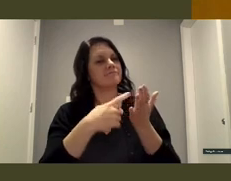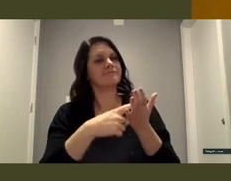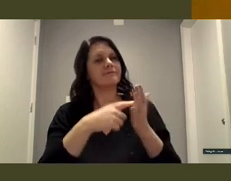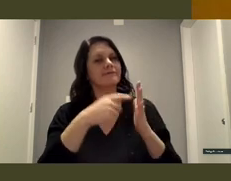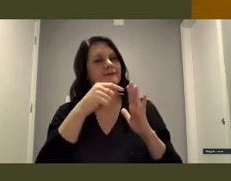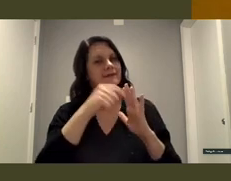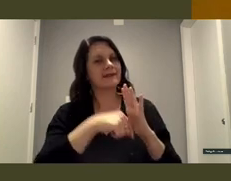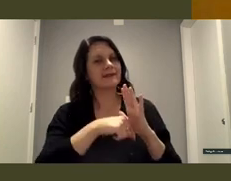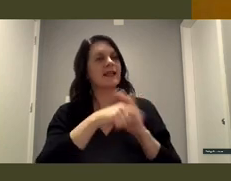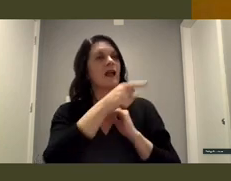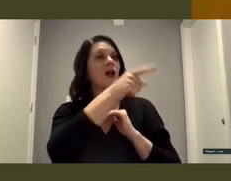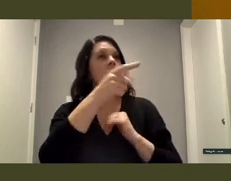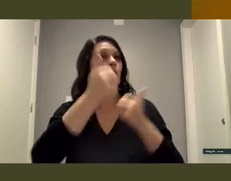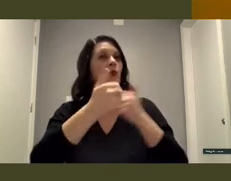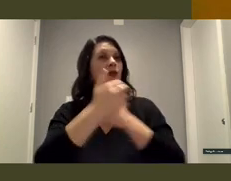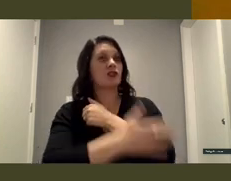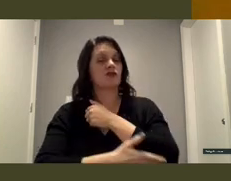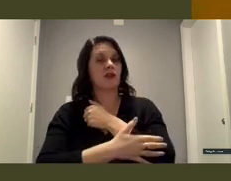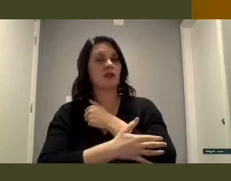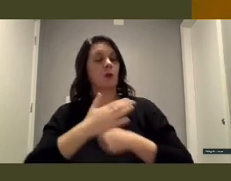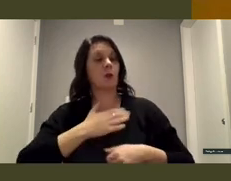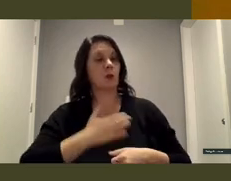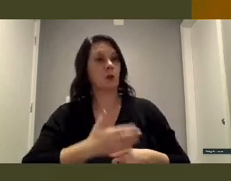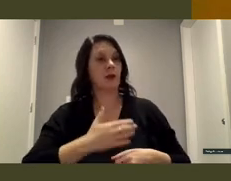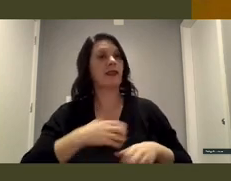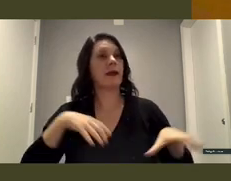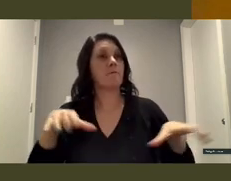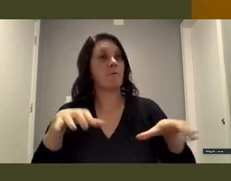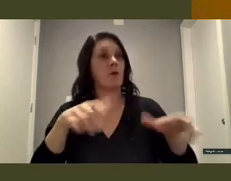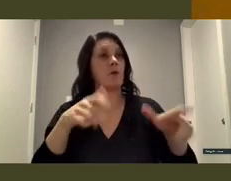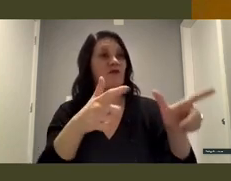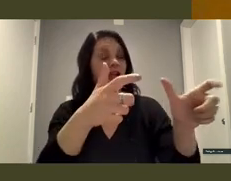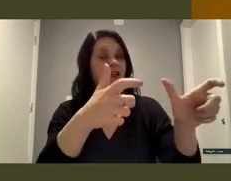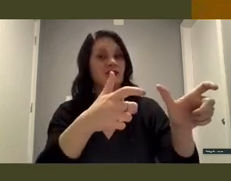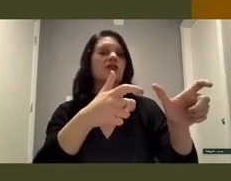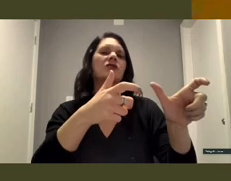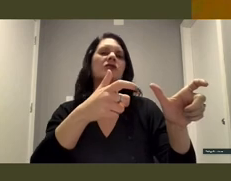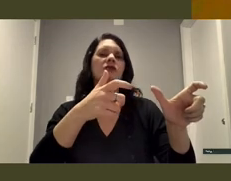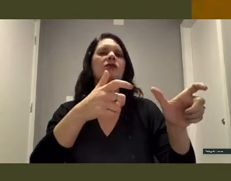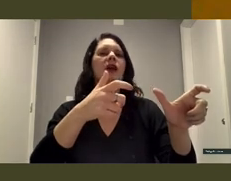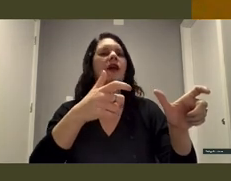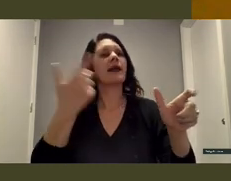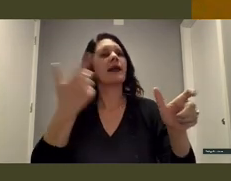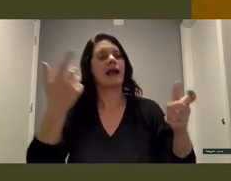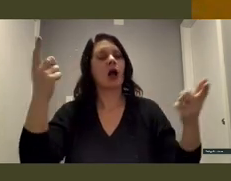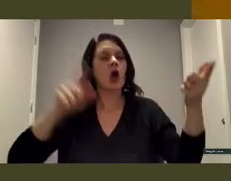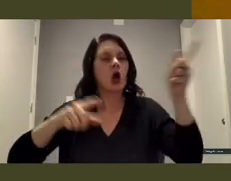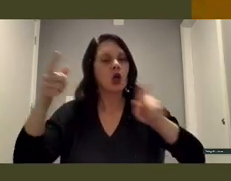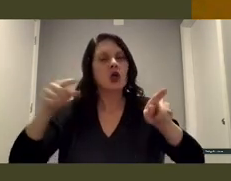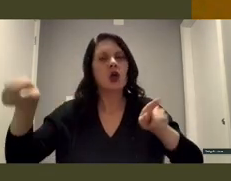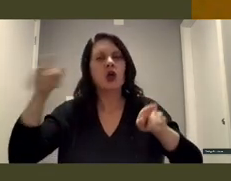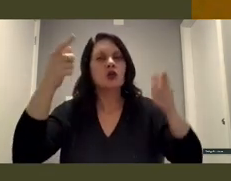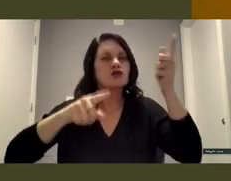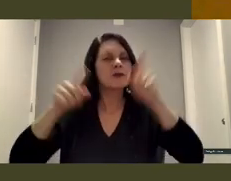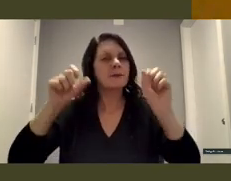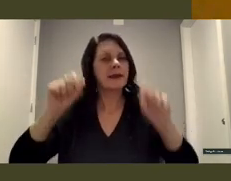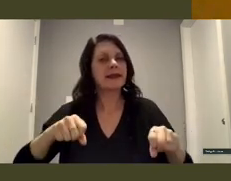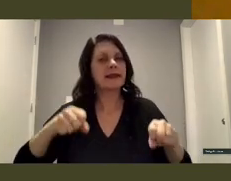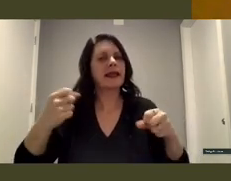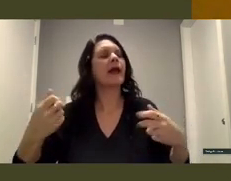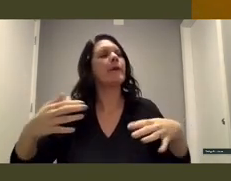to move faster, and they come together in coalitions around different issues. And they kind of, I wouldn't say overtake the process, but